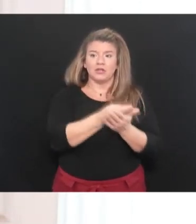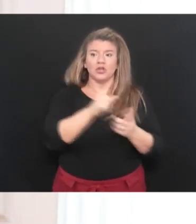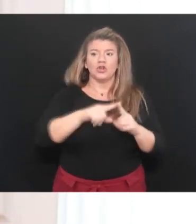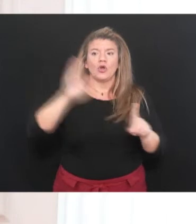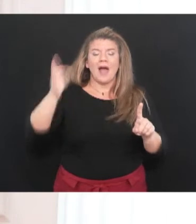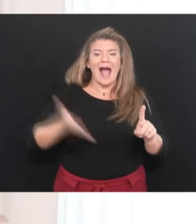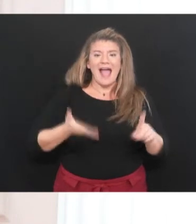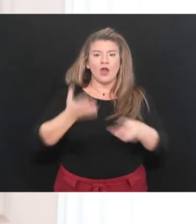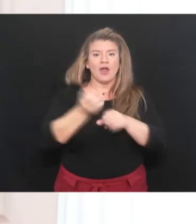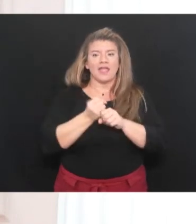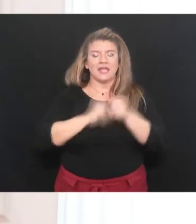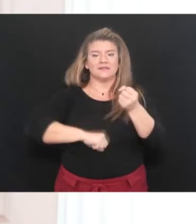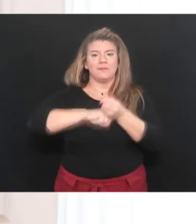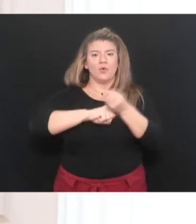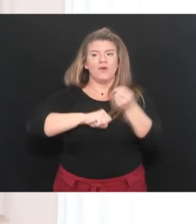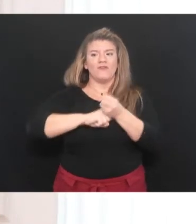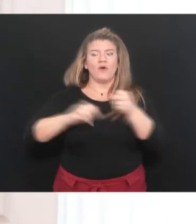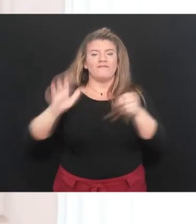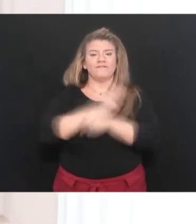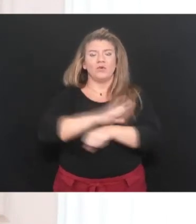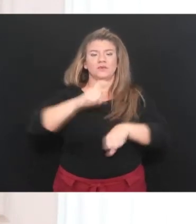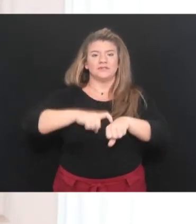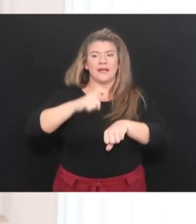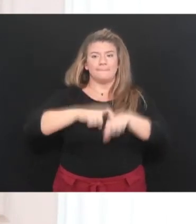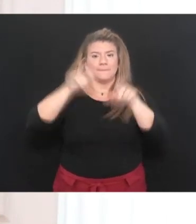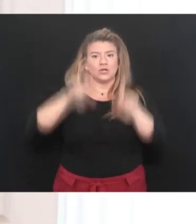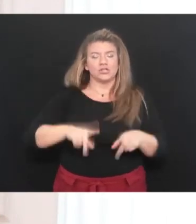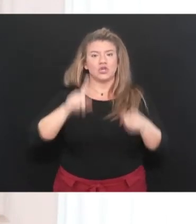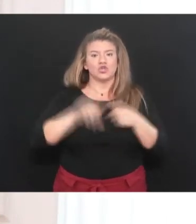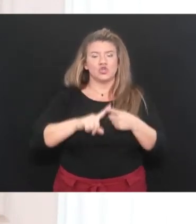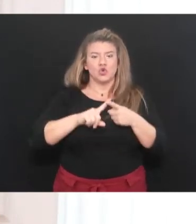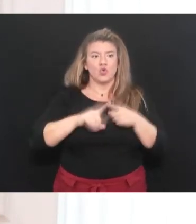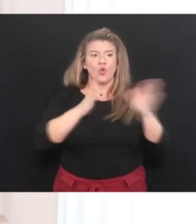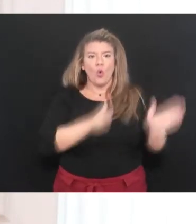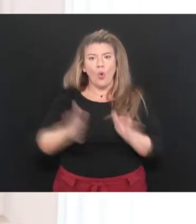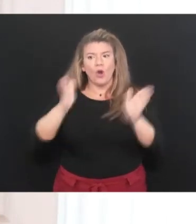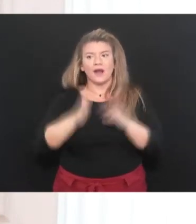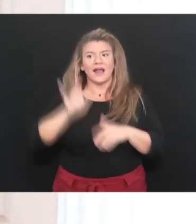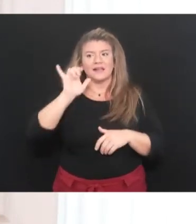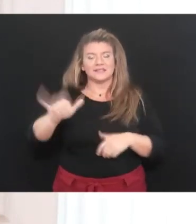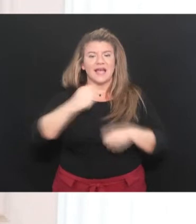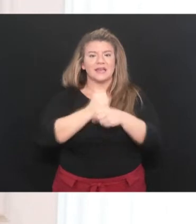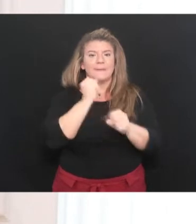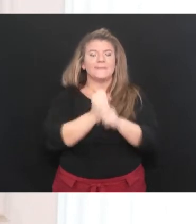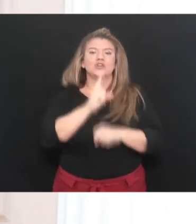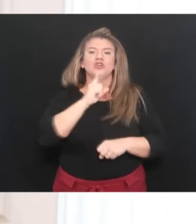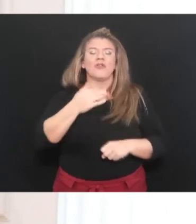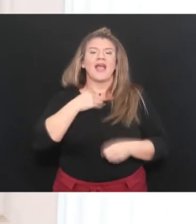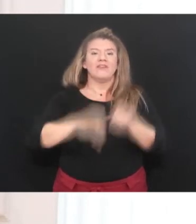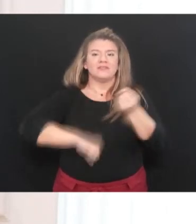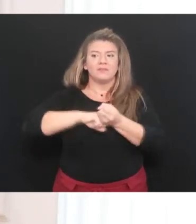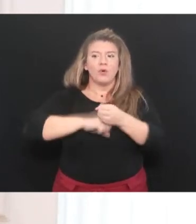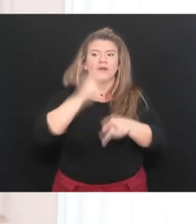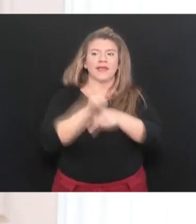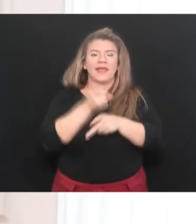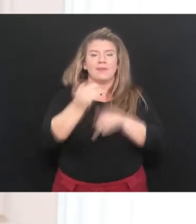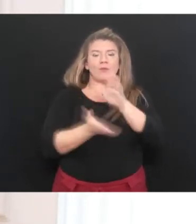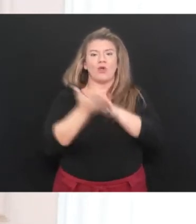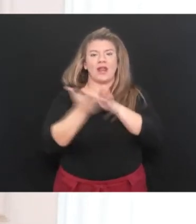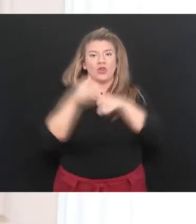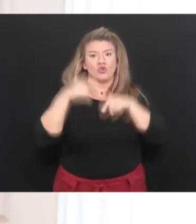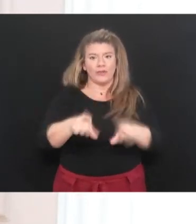get support for a full-time person to organize those for them, to make sure they have the support to keep those running throughout the school